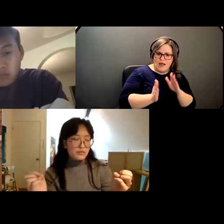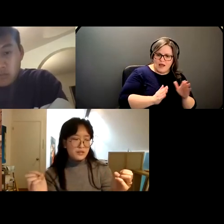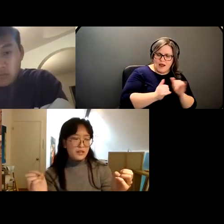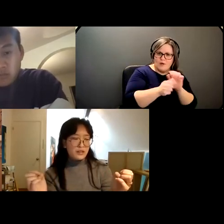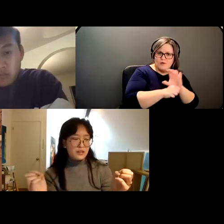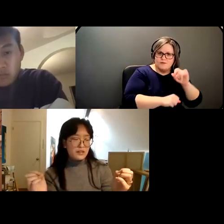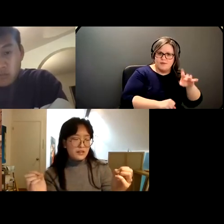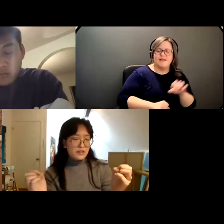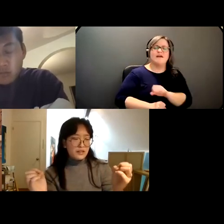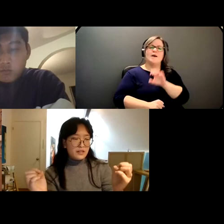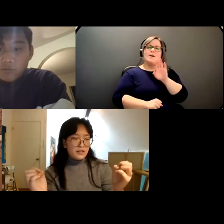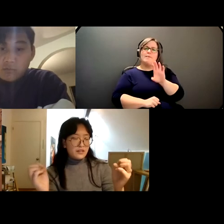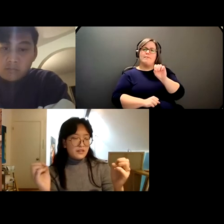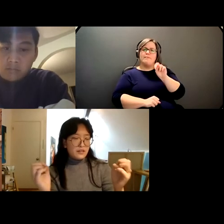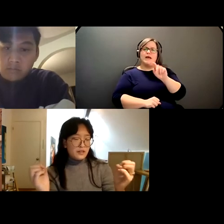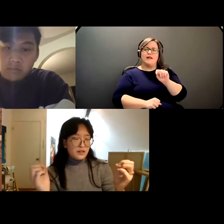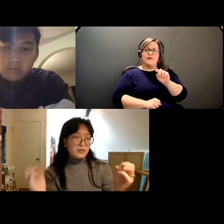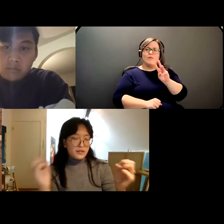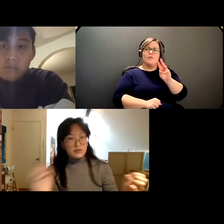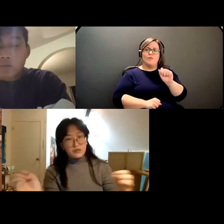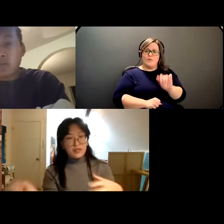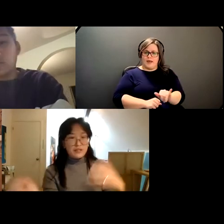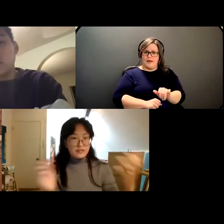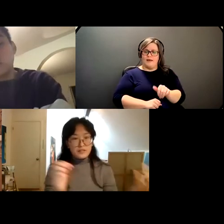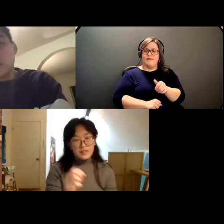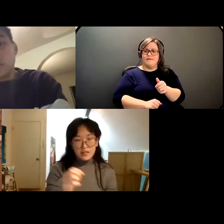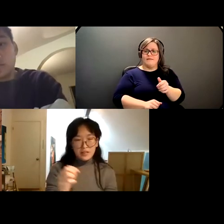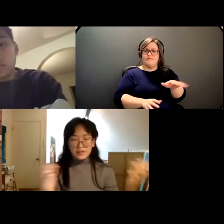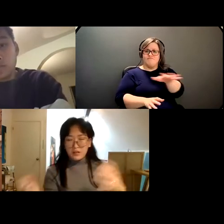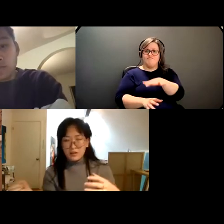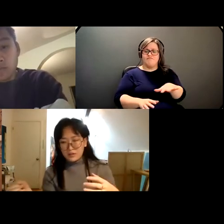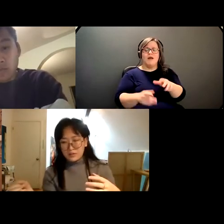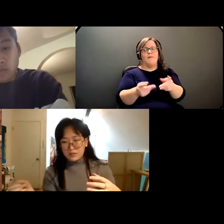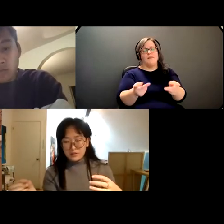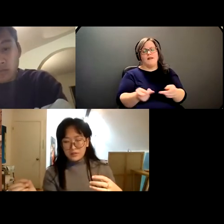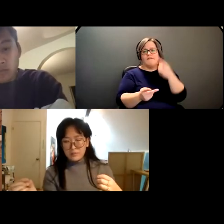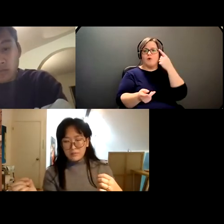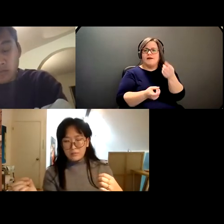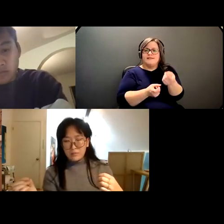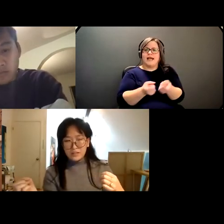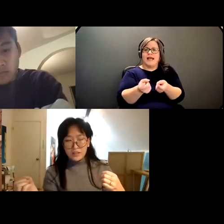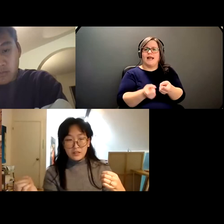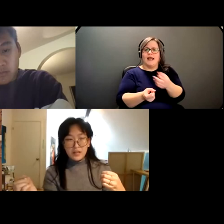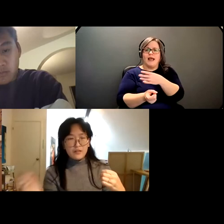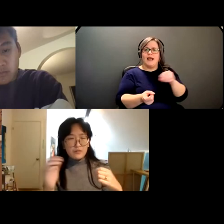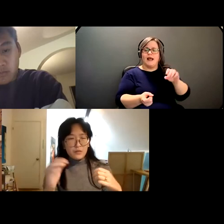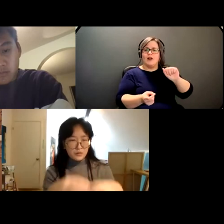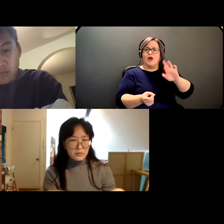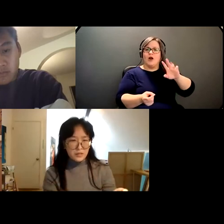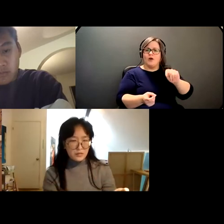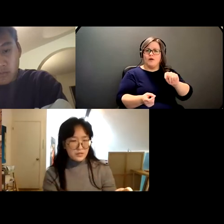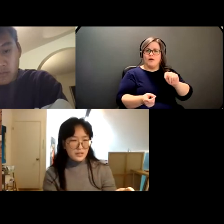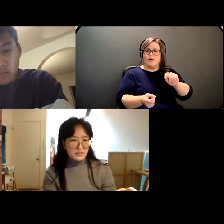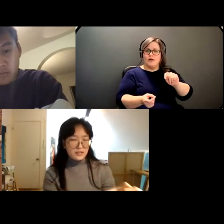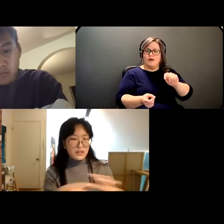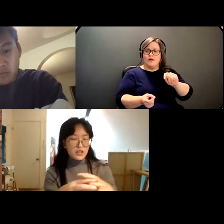itself is like a place for like skating and art, but it can kind of only be